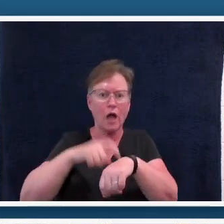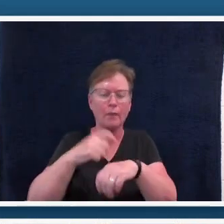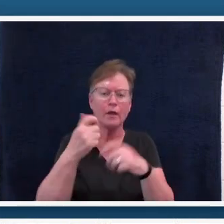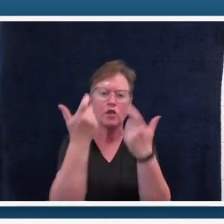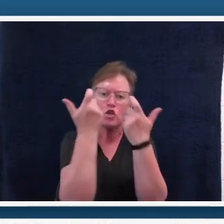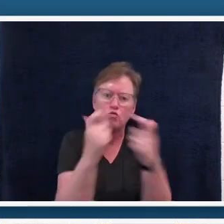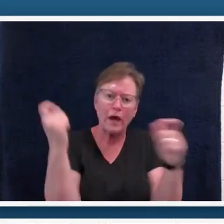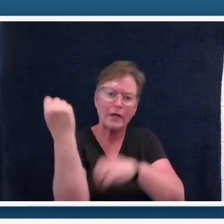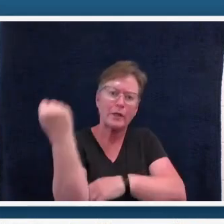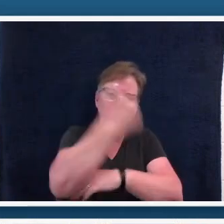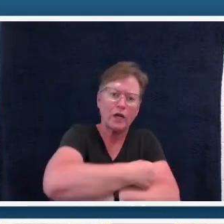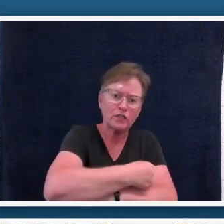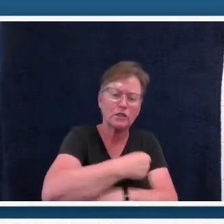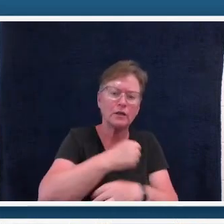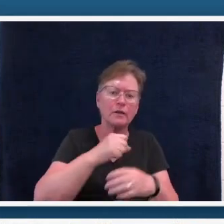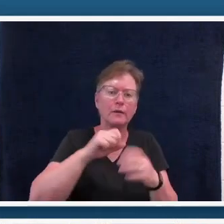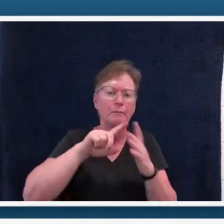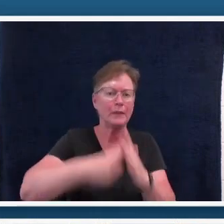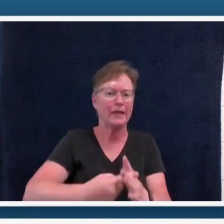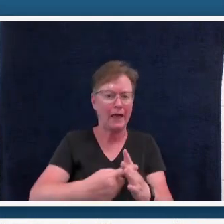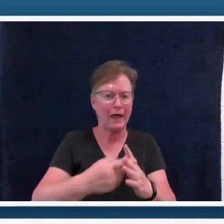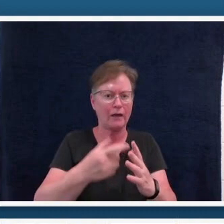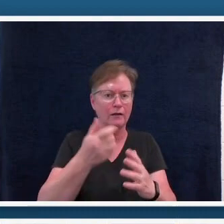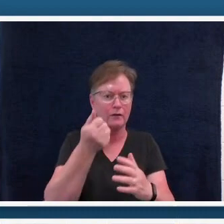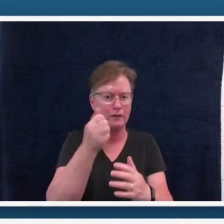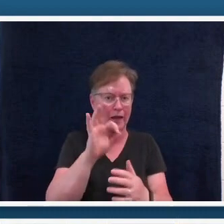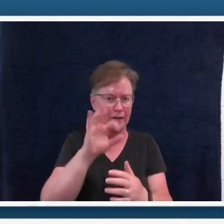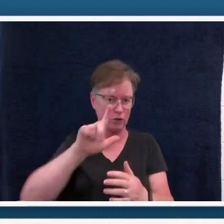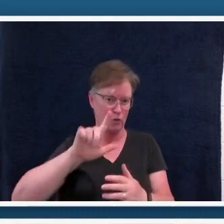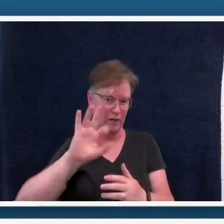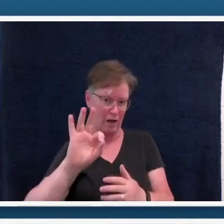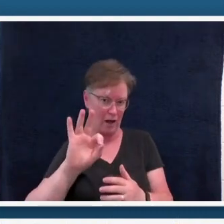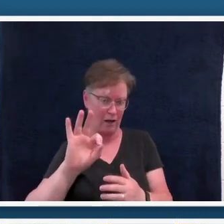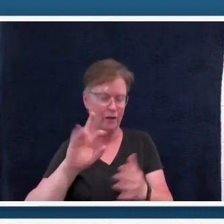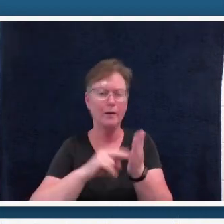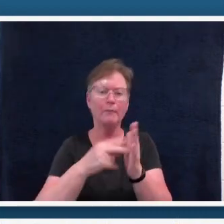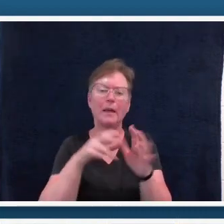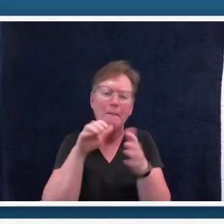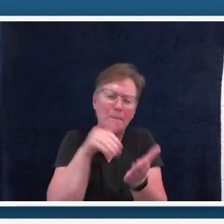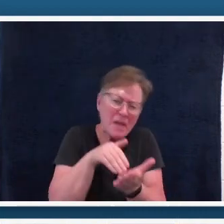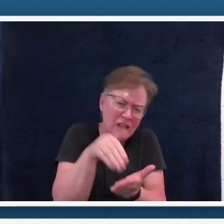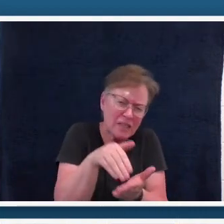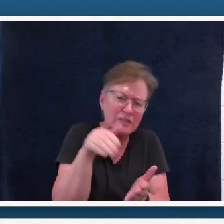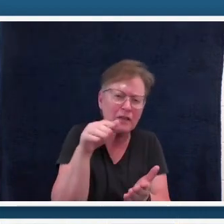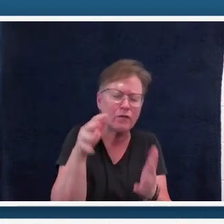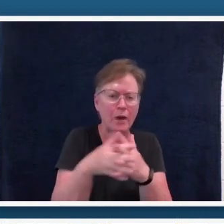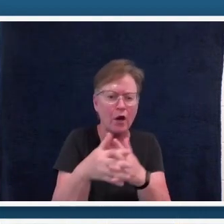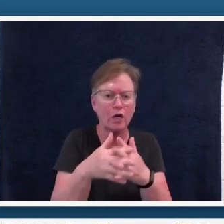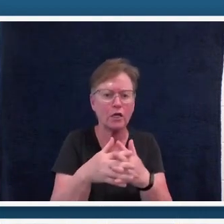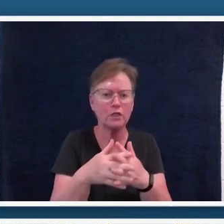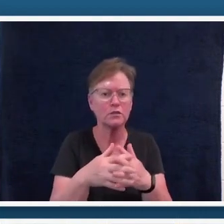1929 meant that millions of Americans were unemployed or underemployed.